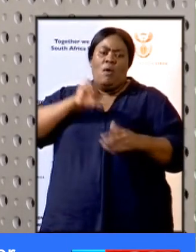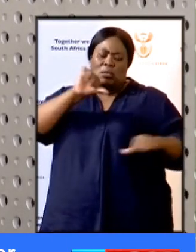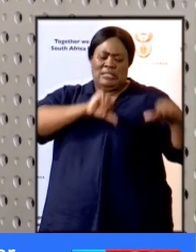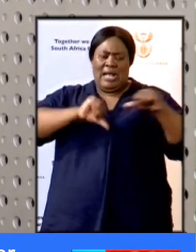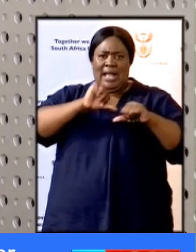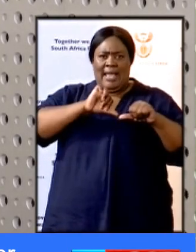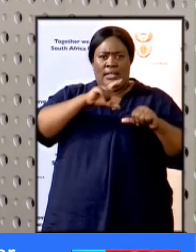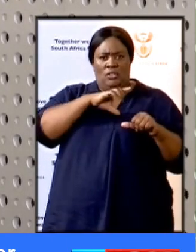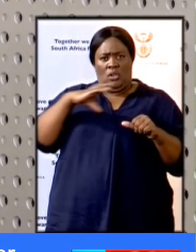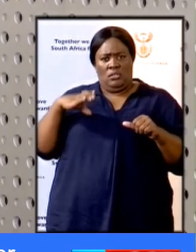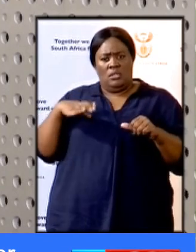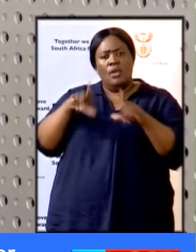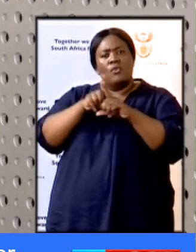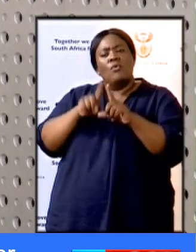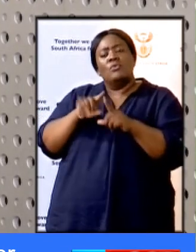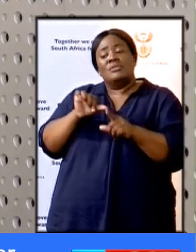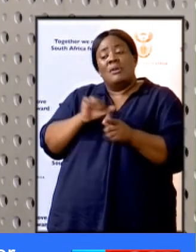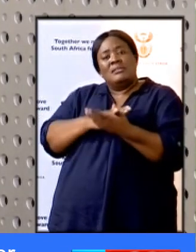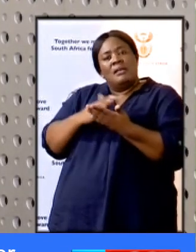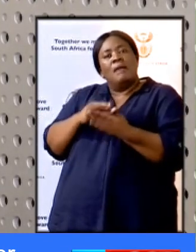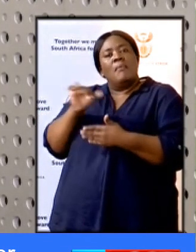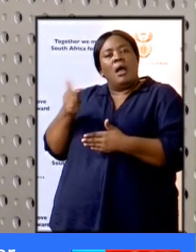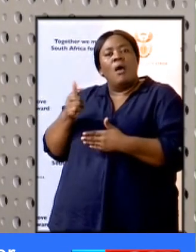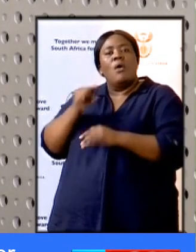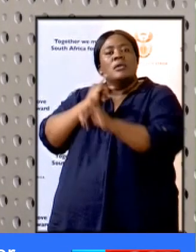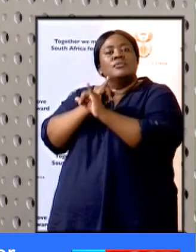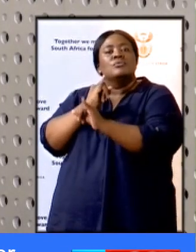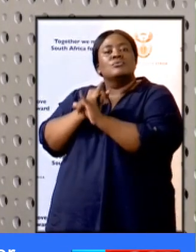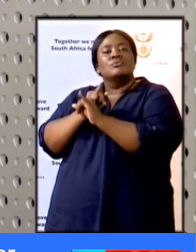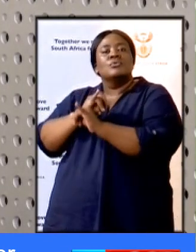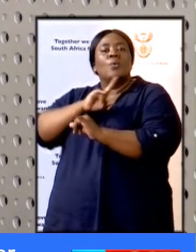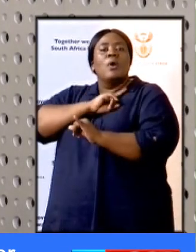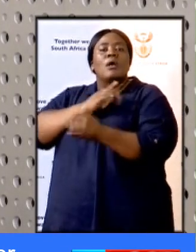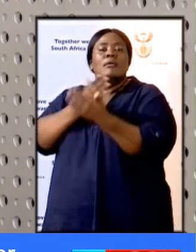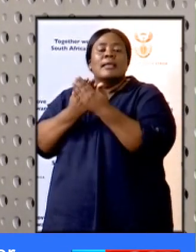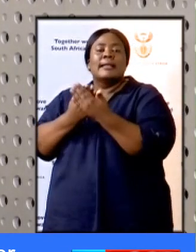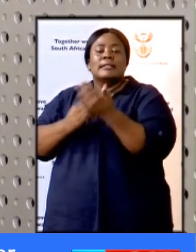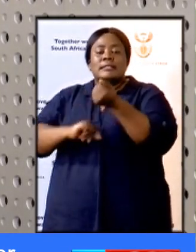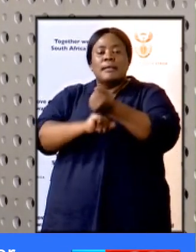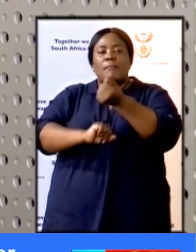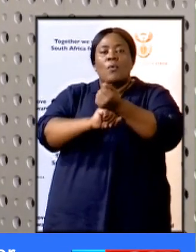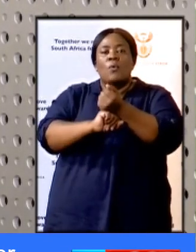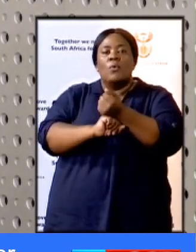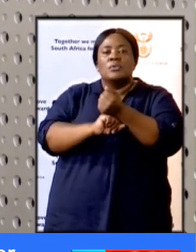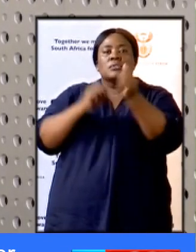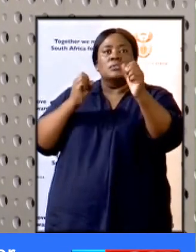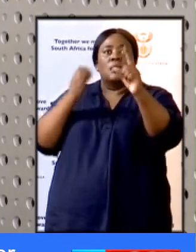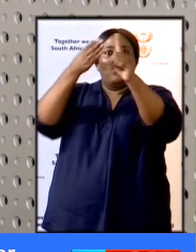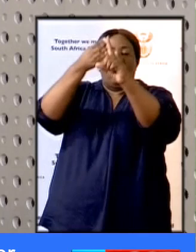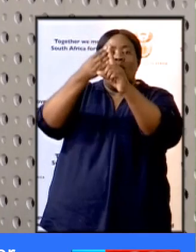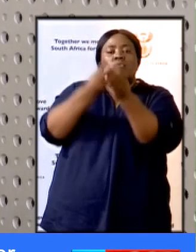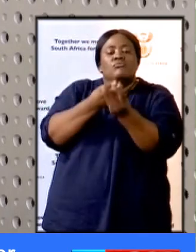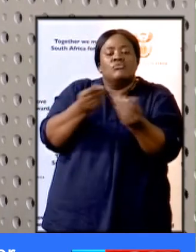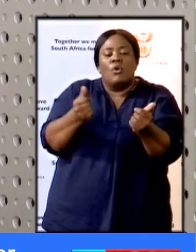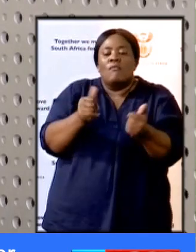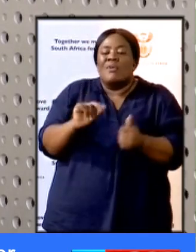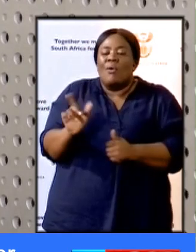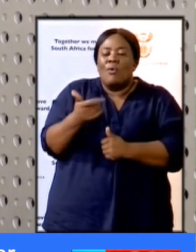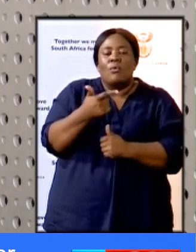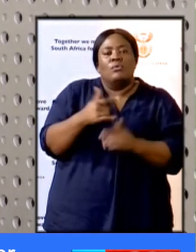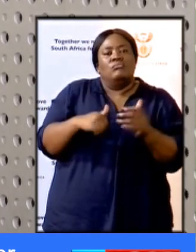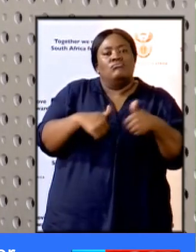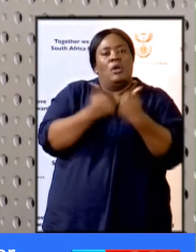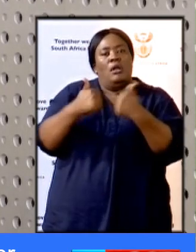some of our institutions in order to support the goal of dealing with all challenges that have